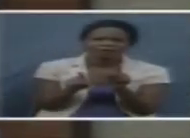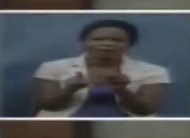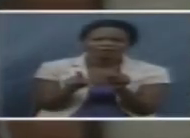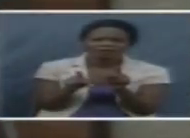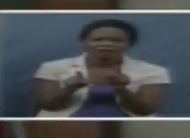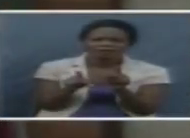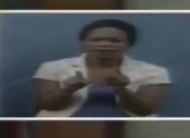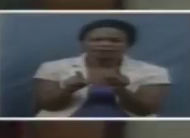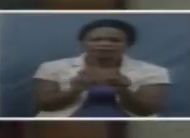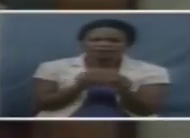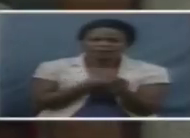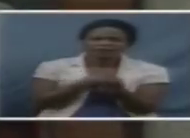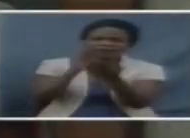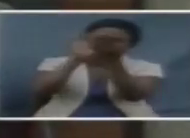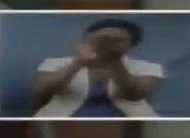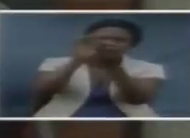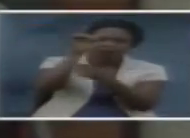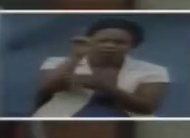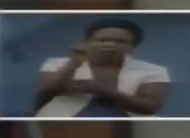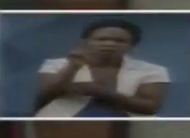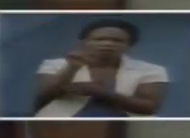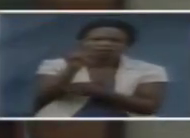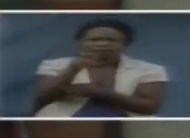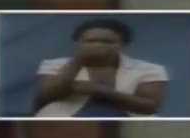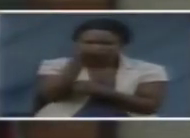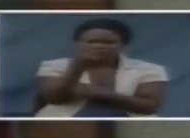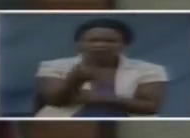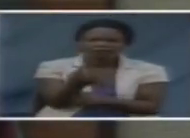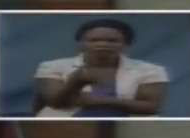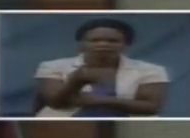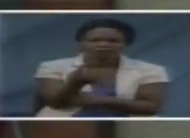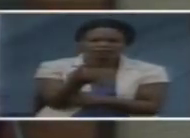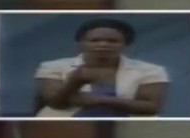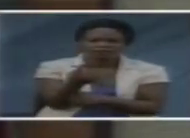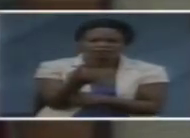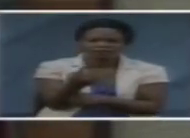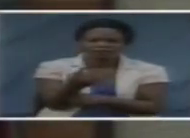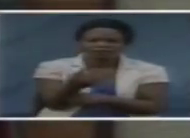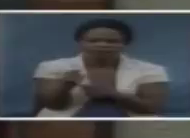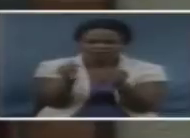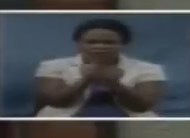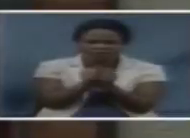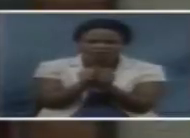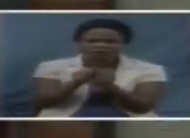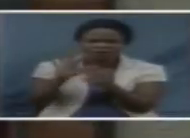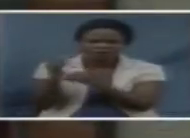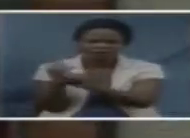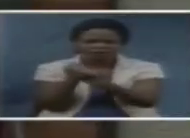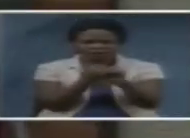we beseech you to consider with your abundant favor